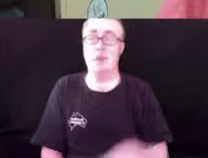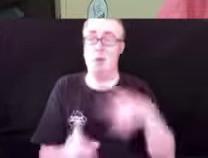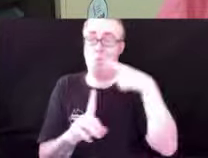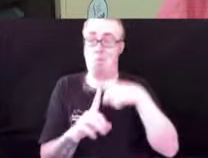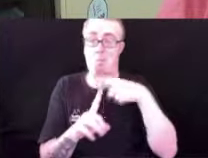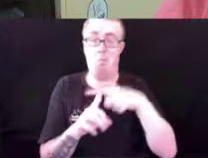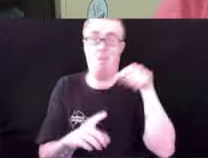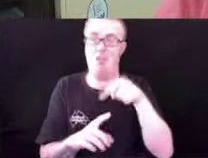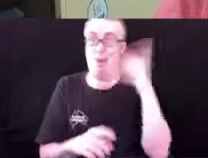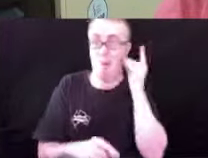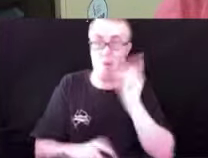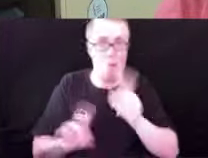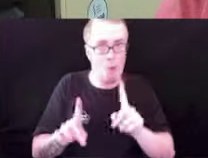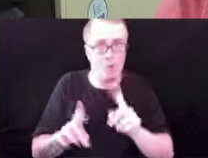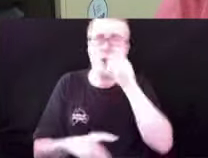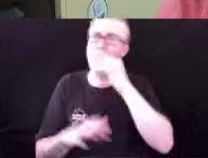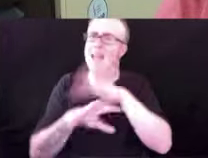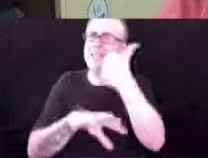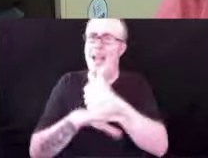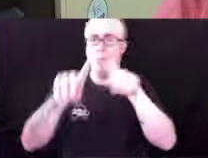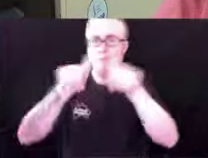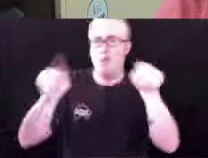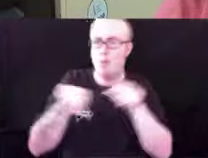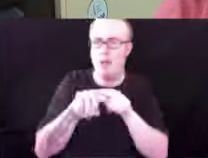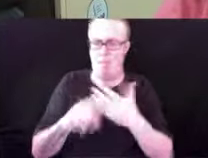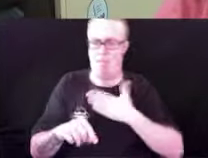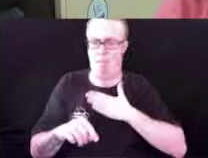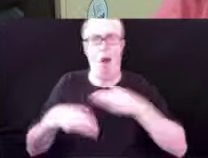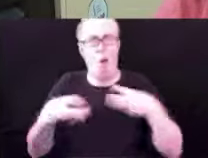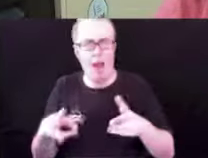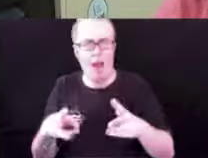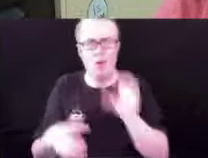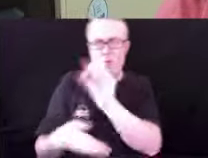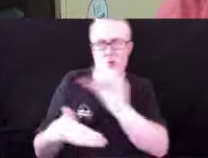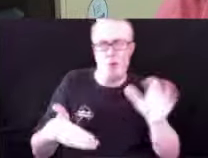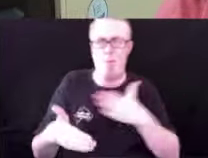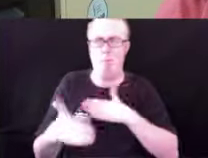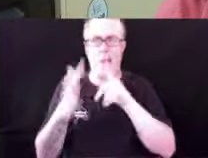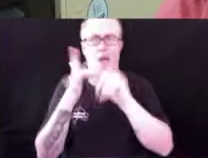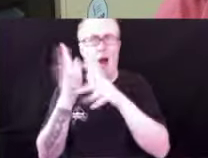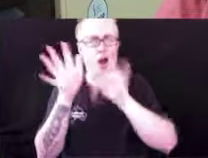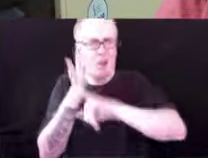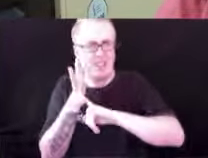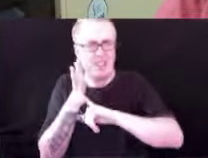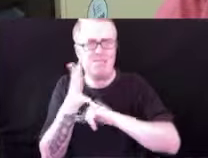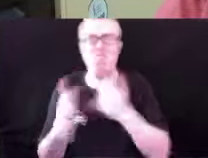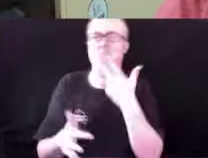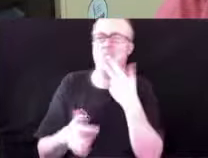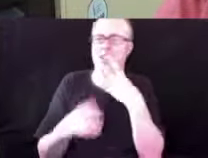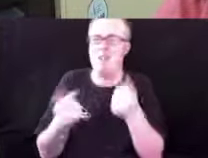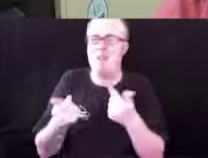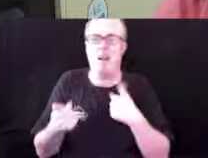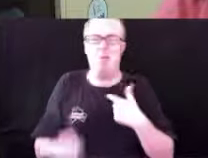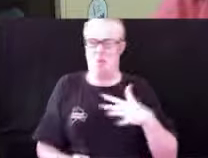I like the way that you can set up the screens as you want and have what you want on a particular screen and